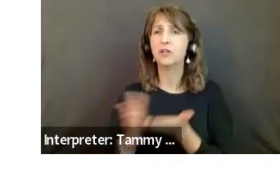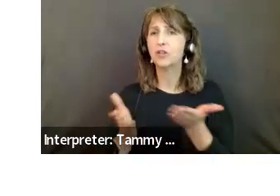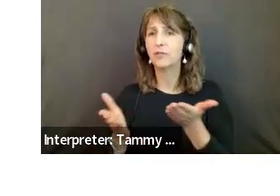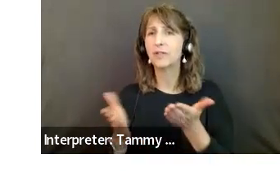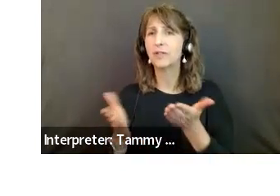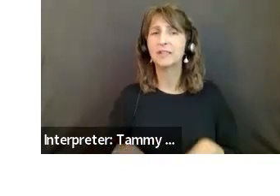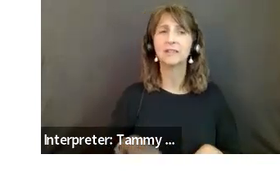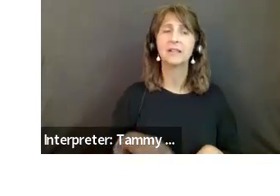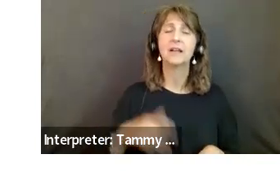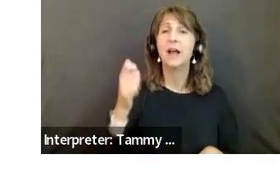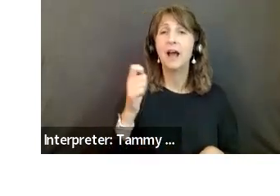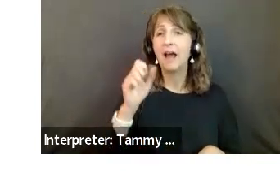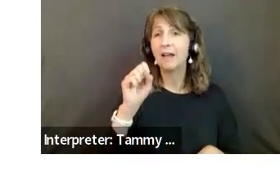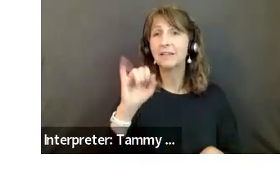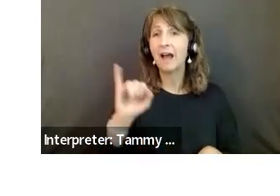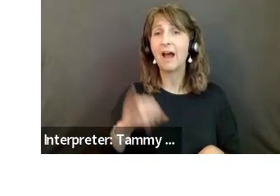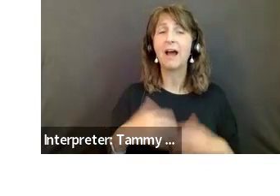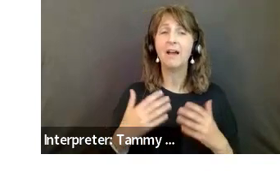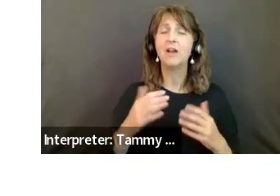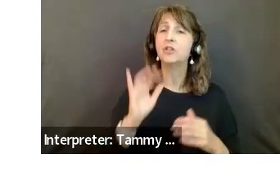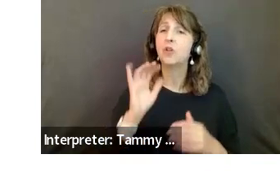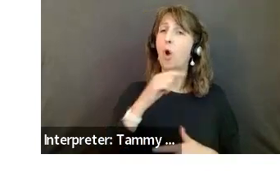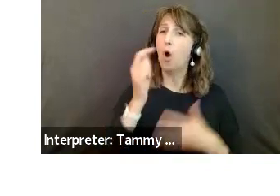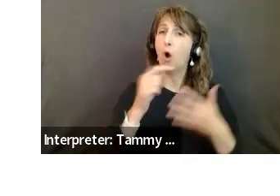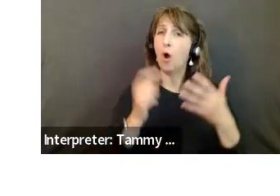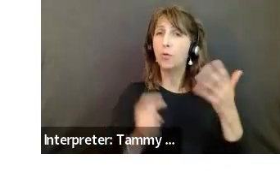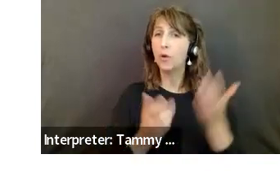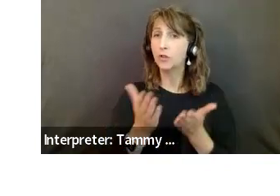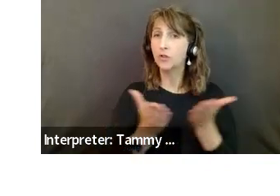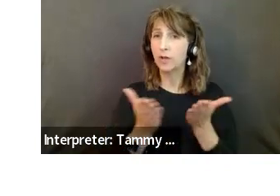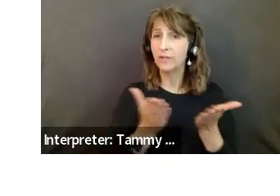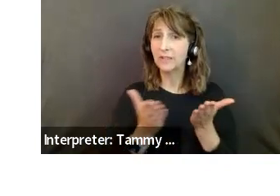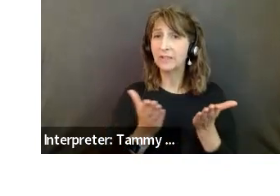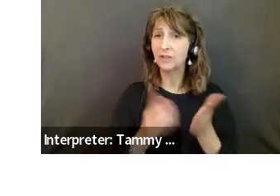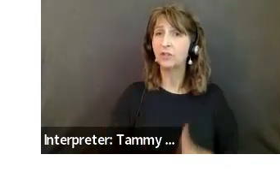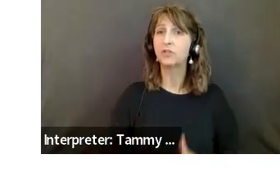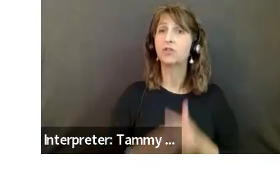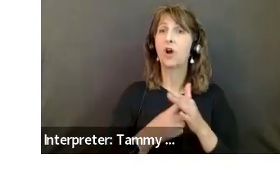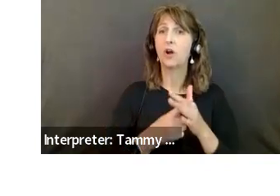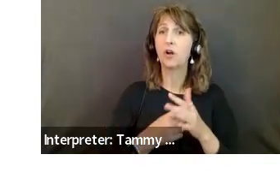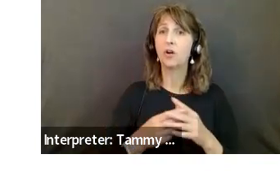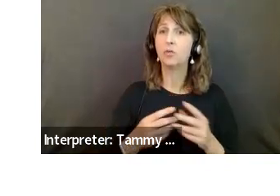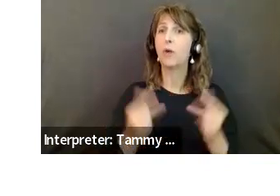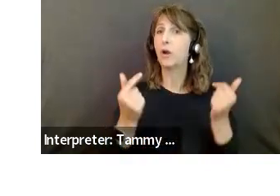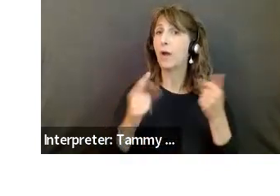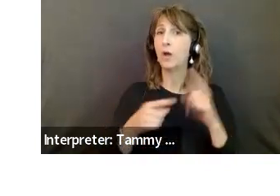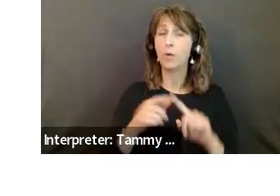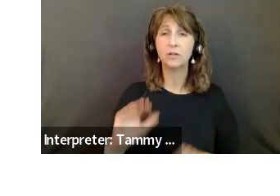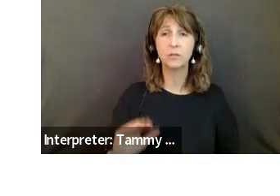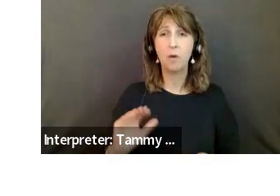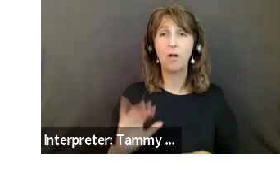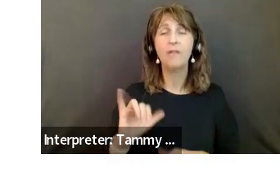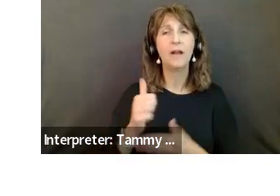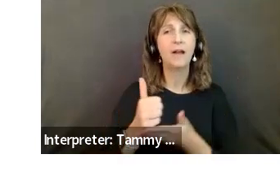So, getting him connected with those services right away, early on, made a